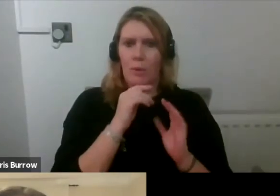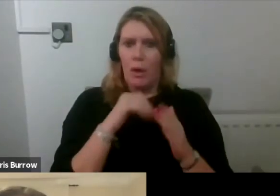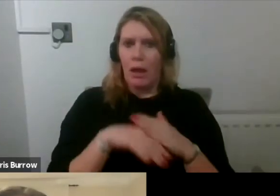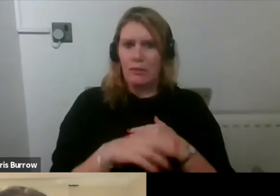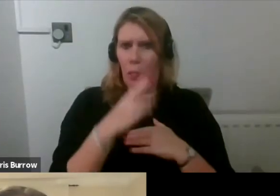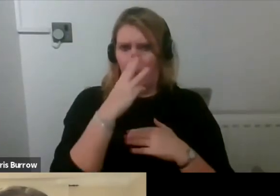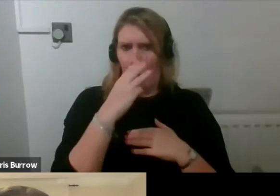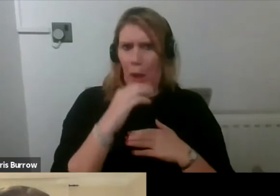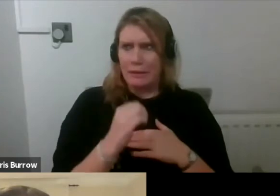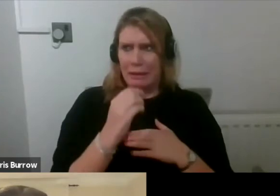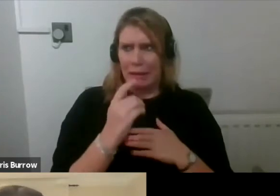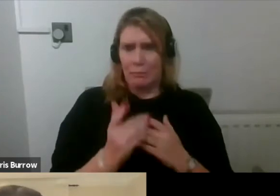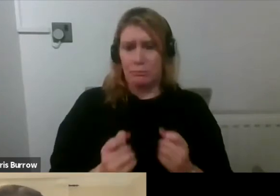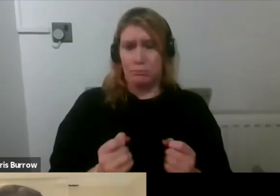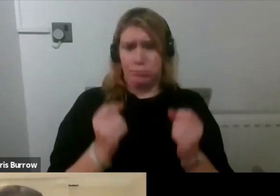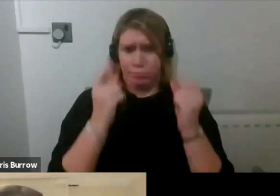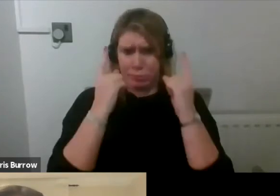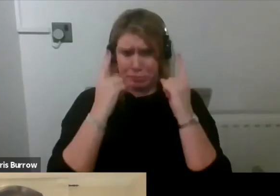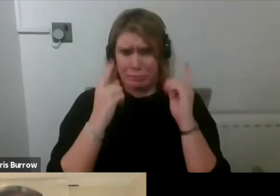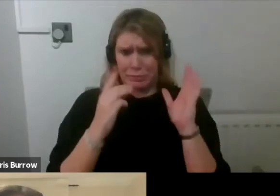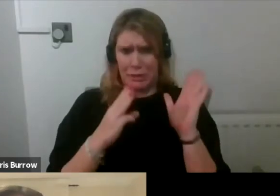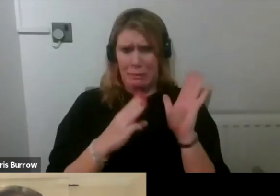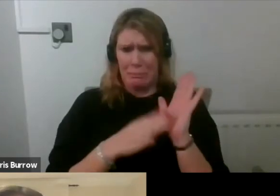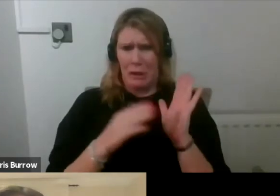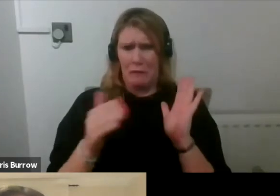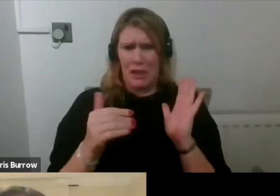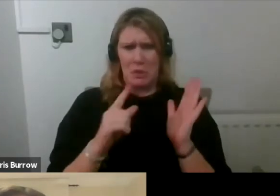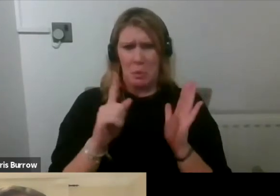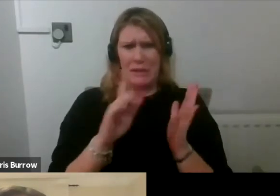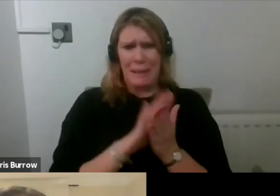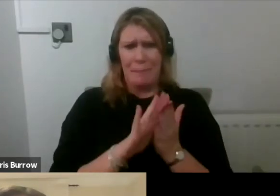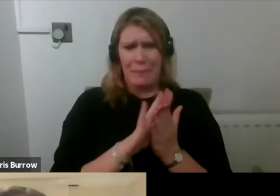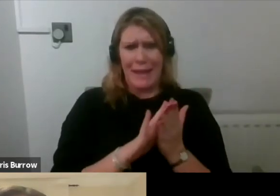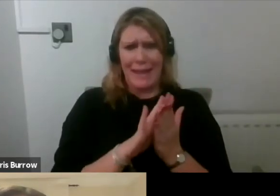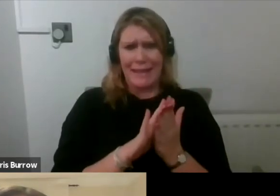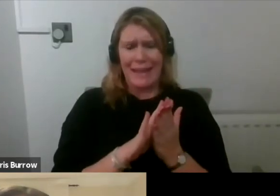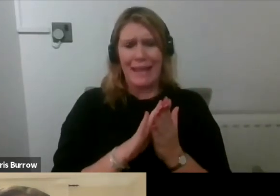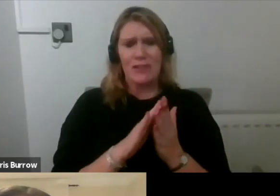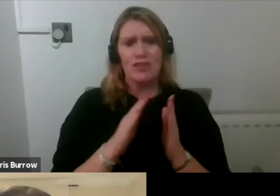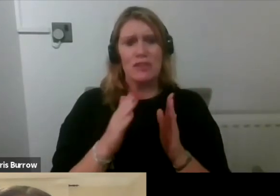what microfiche is, but it's these tiny little microfilms of newspapers,